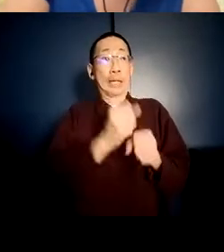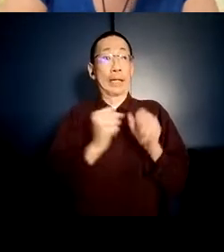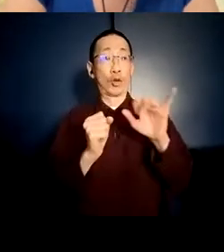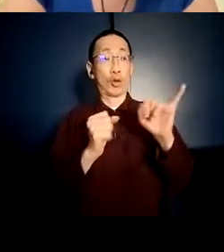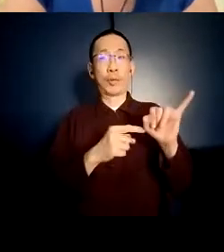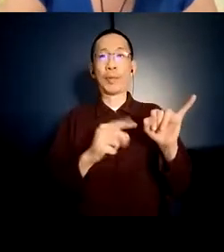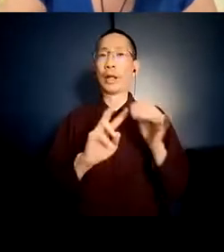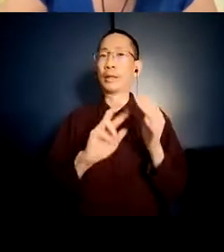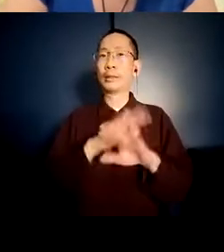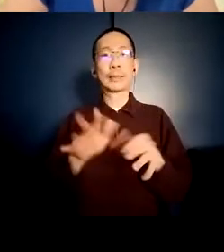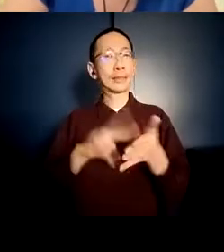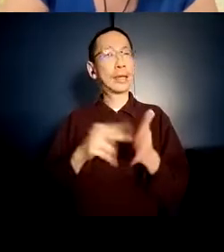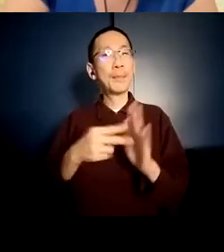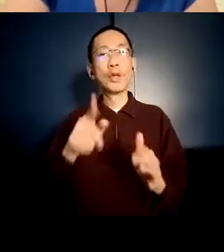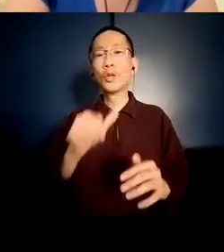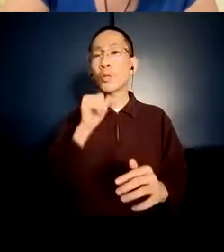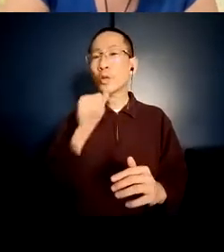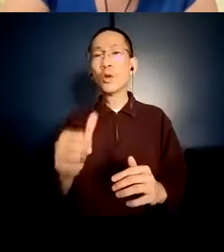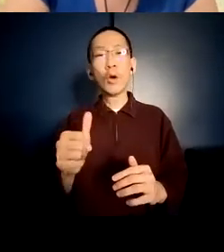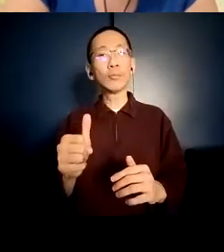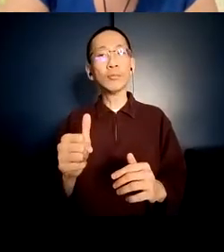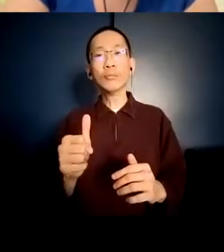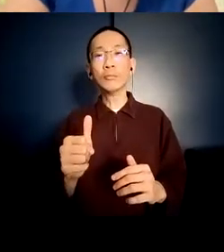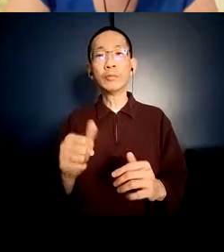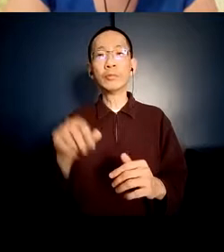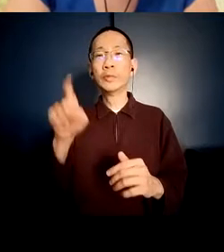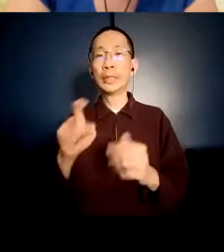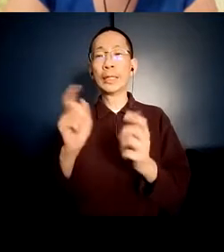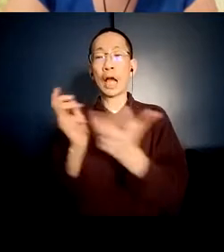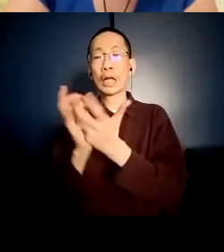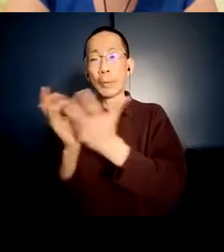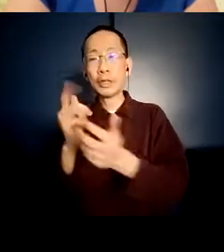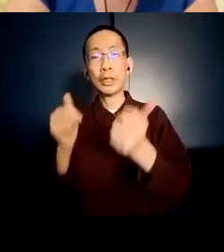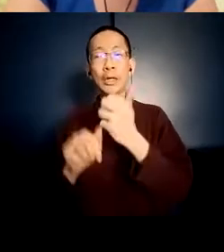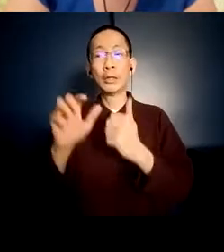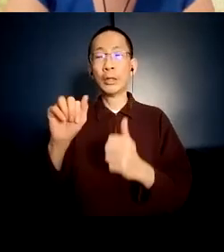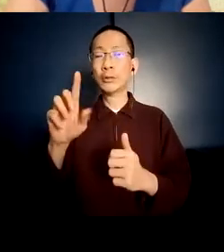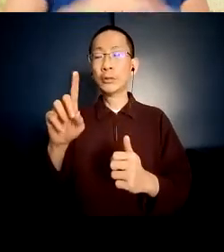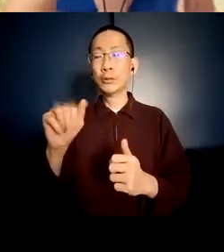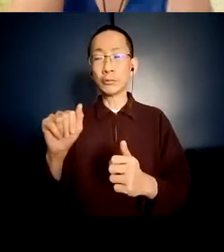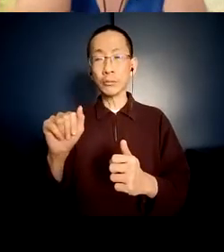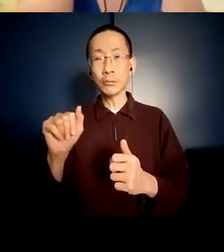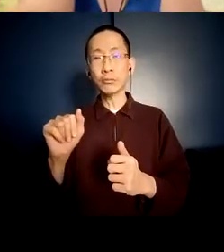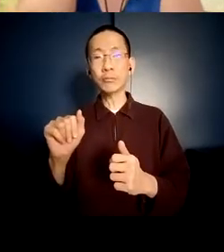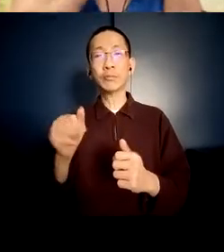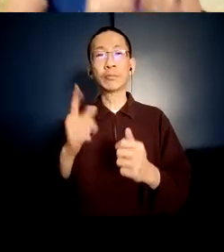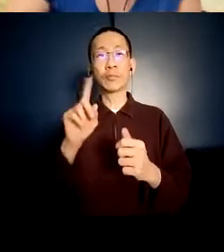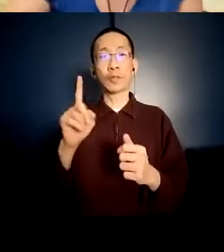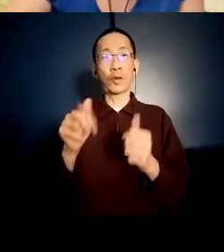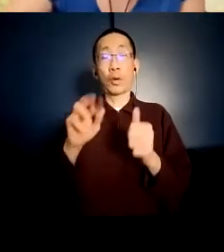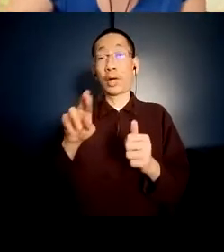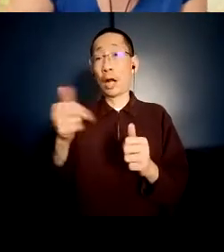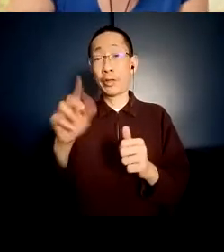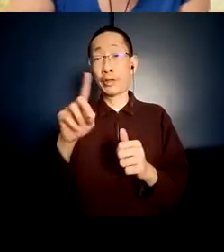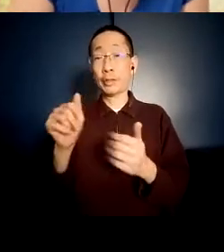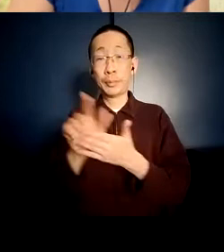not mean that you don't need accommodations under the Americans with Disabilities Act or one of the other disability